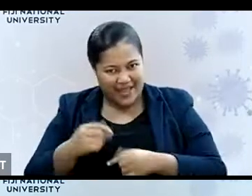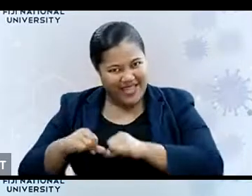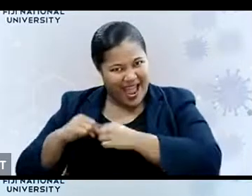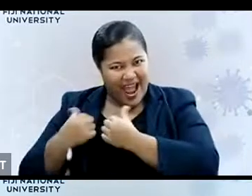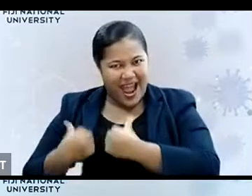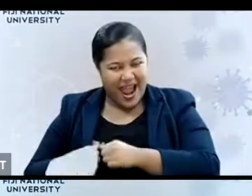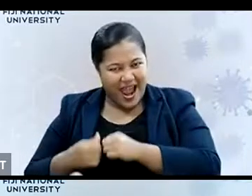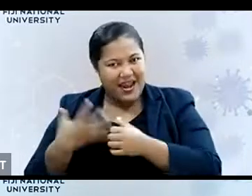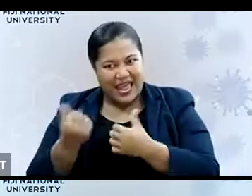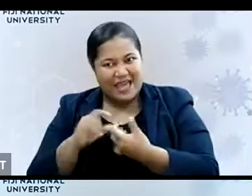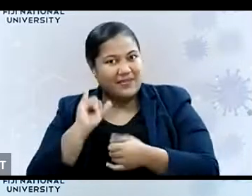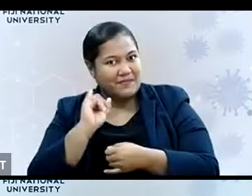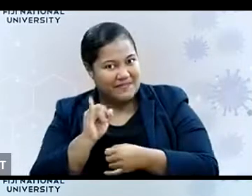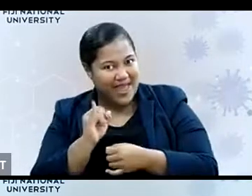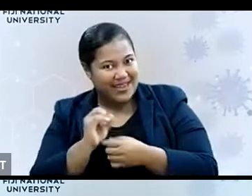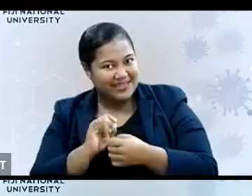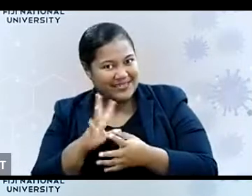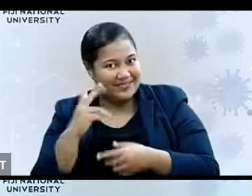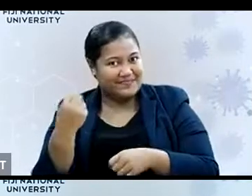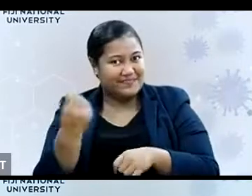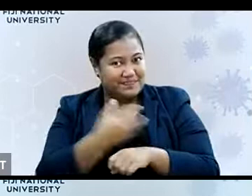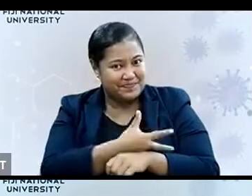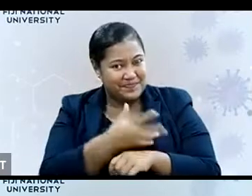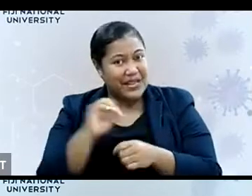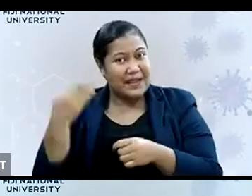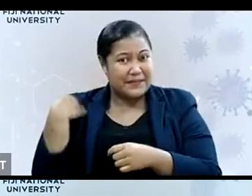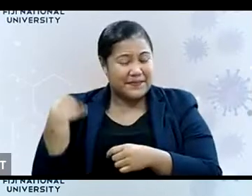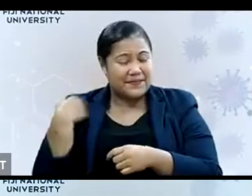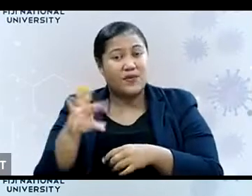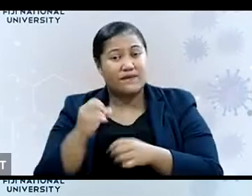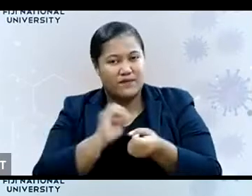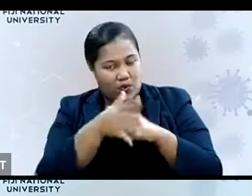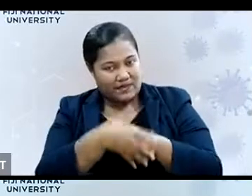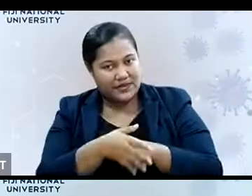really bad effects of COVID. And so compared to COVID,